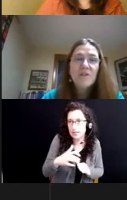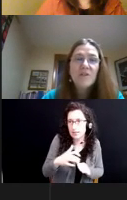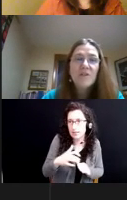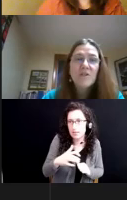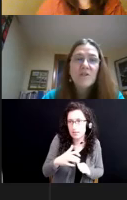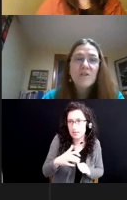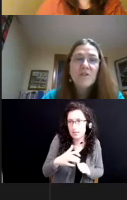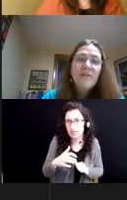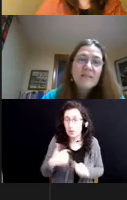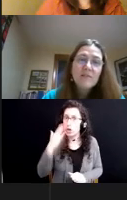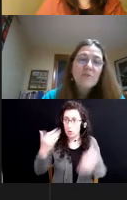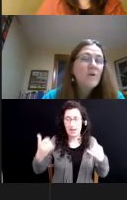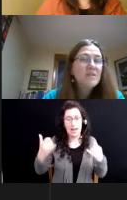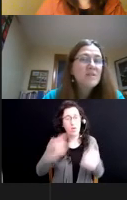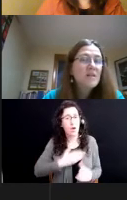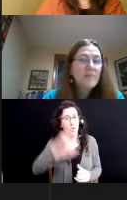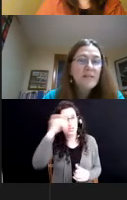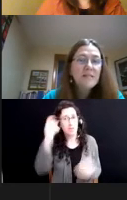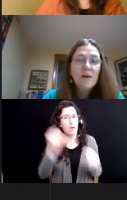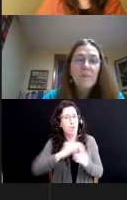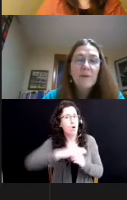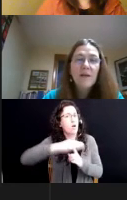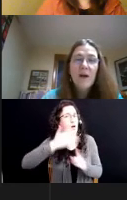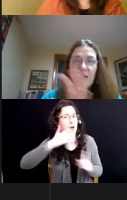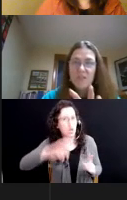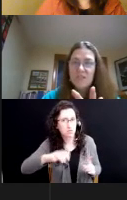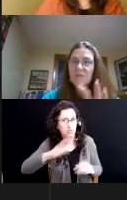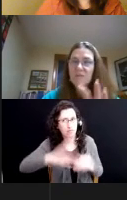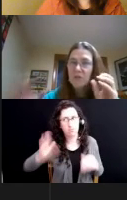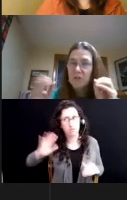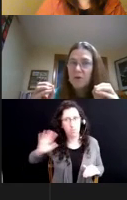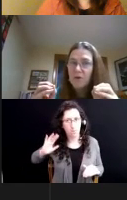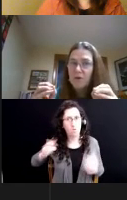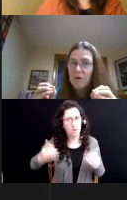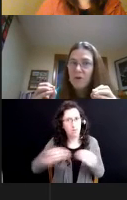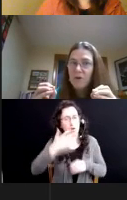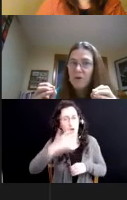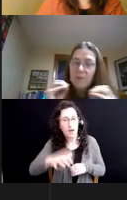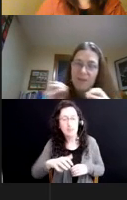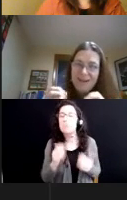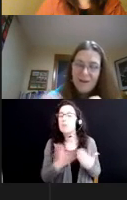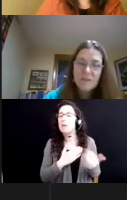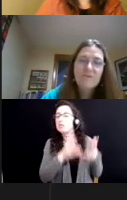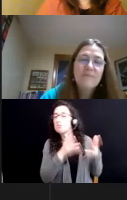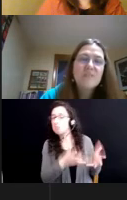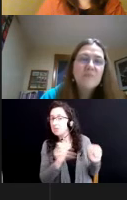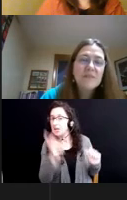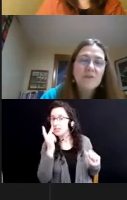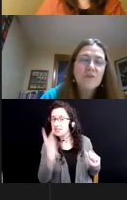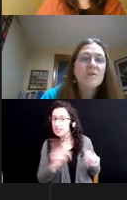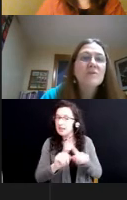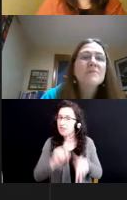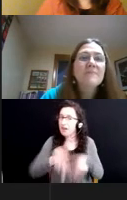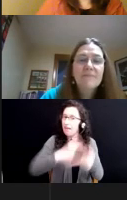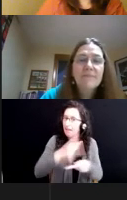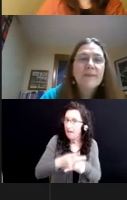average. That's an interesting point. This is a complex topic. I'll just leave it there to spark your thought about the kinds of species that we're choosing